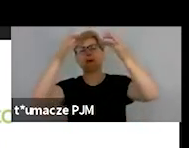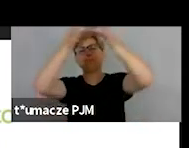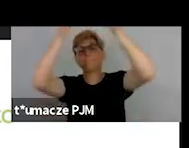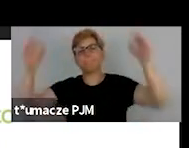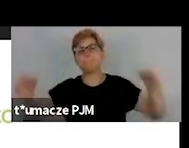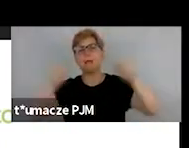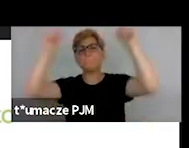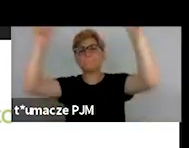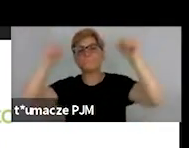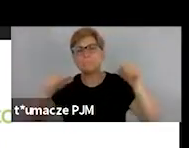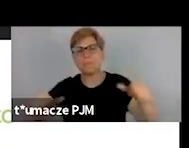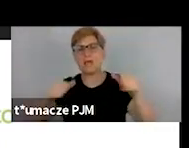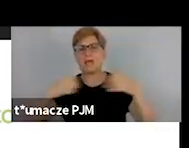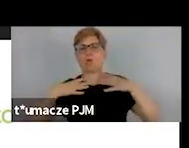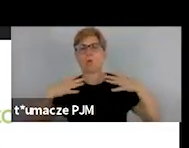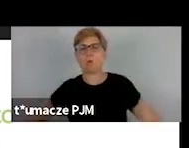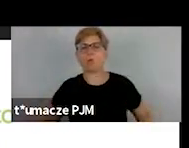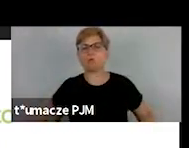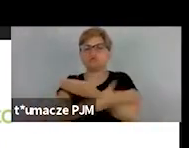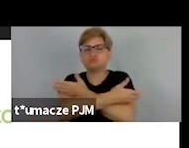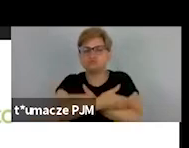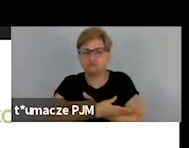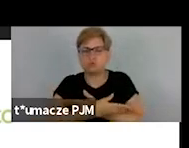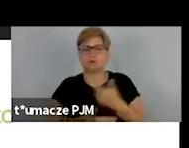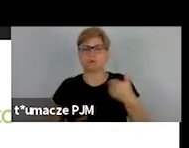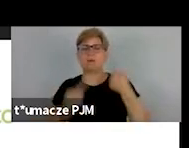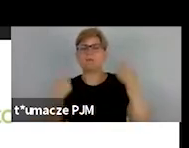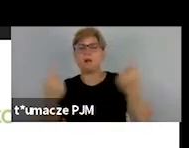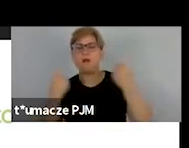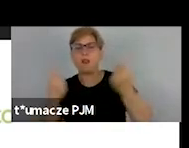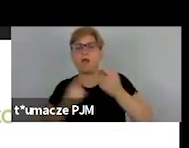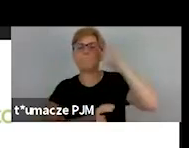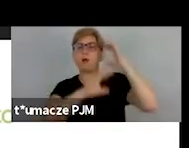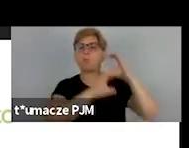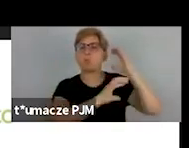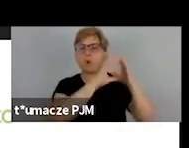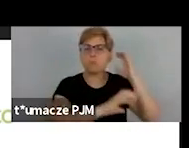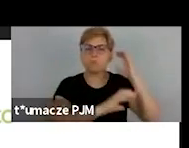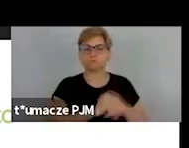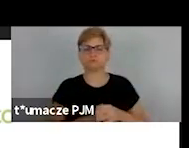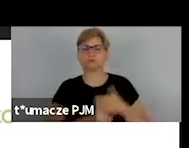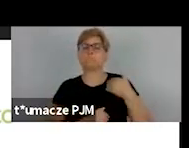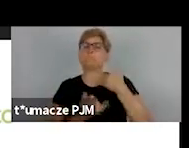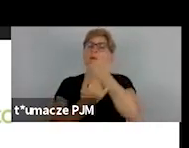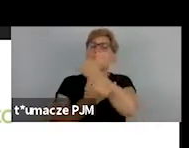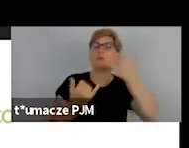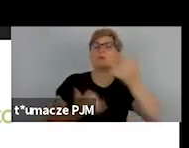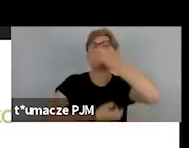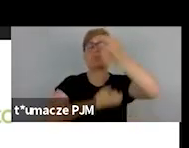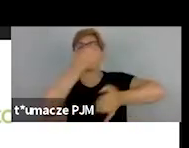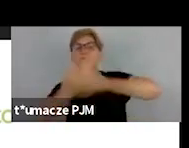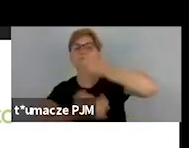in and out of the city every morning, songs, traditional songs about men singing about